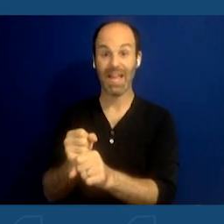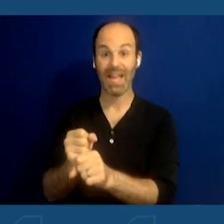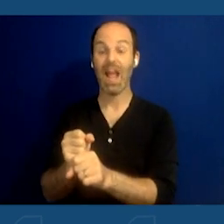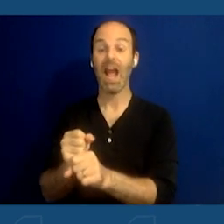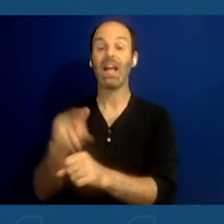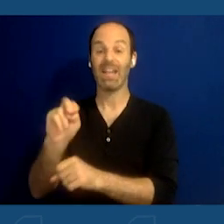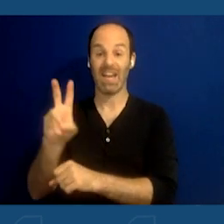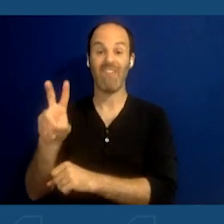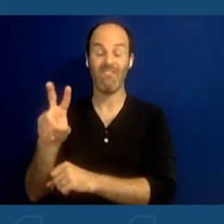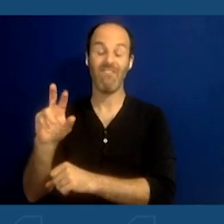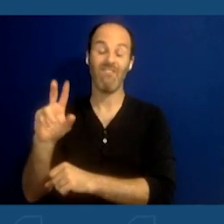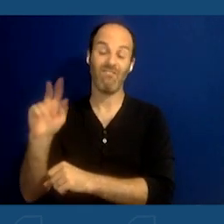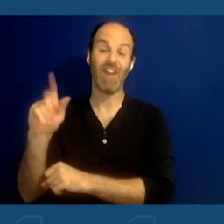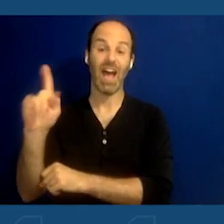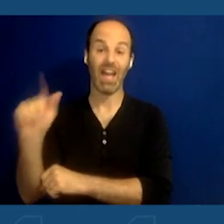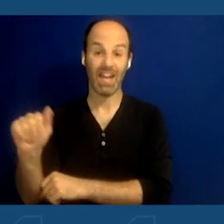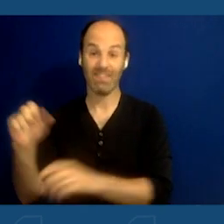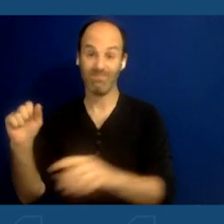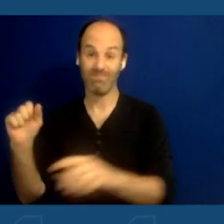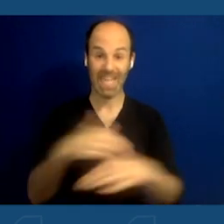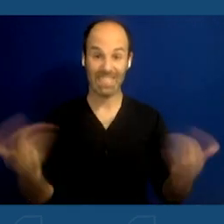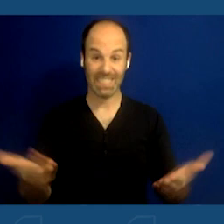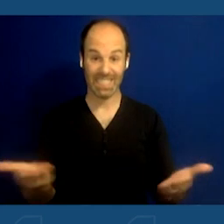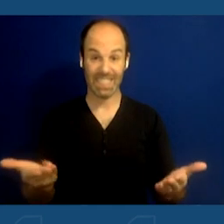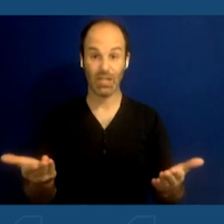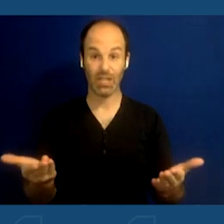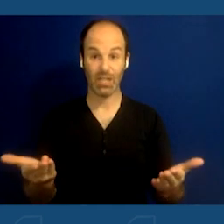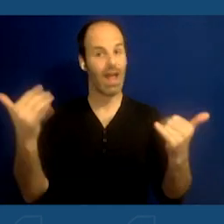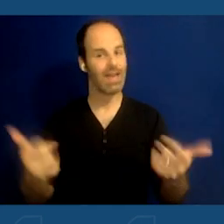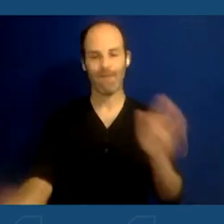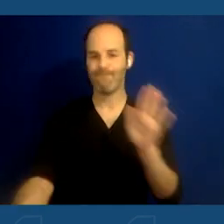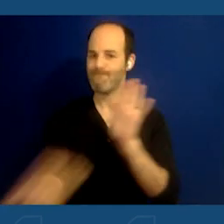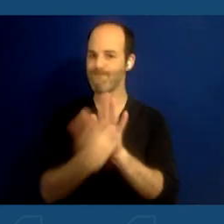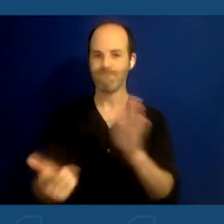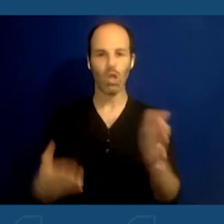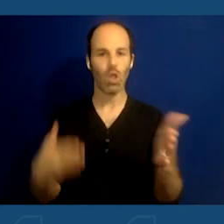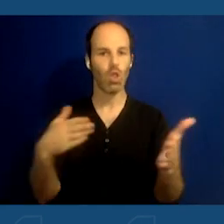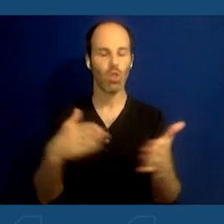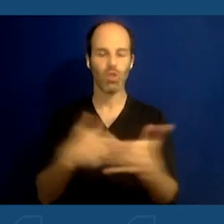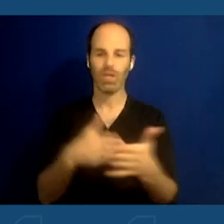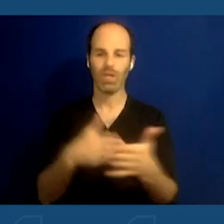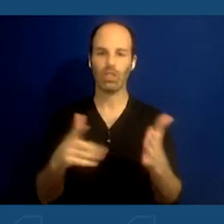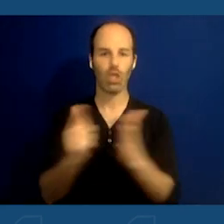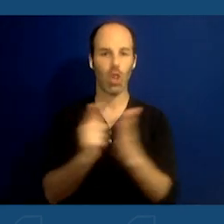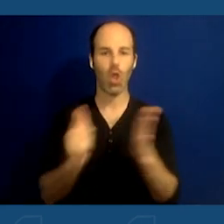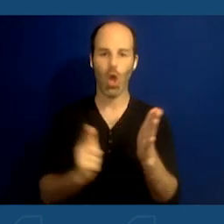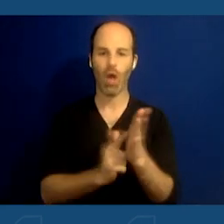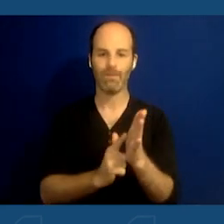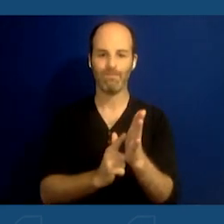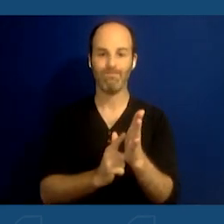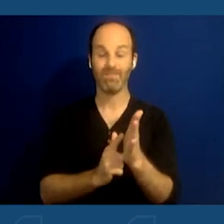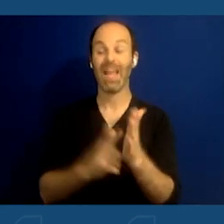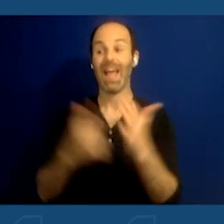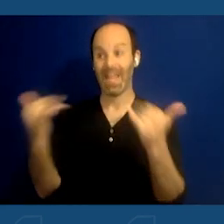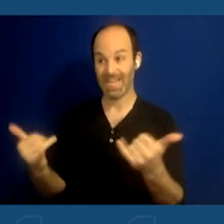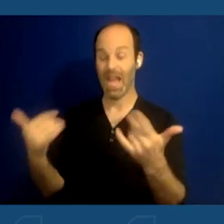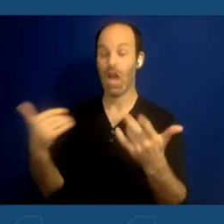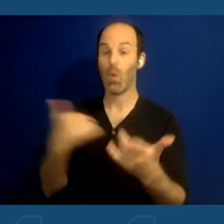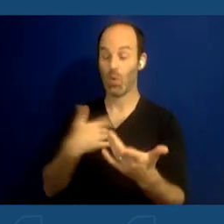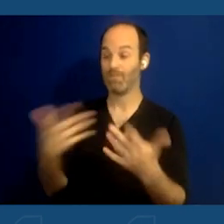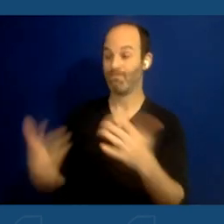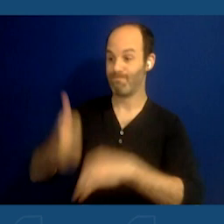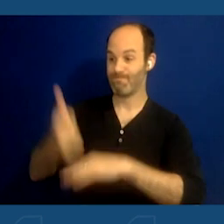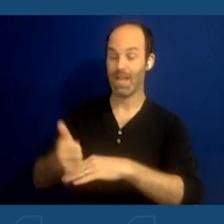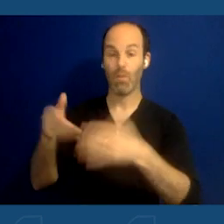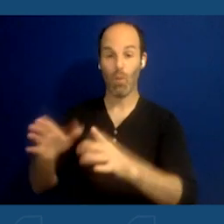times. People receive them here, and now they're in violation of the law, so we now have the tools for law enforcement to get these ghost guns off the street. Right now, this